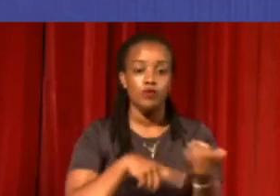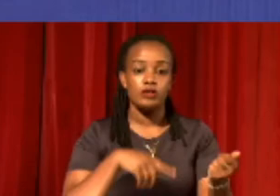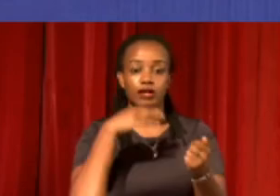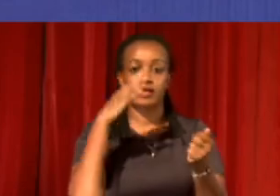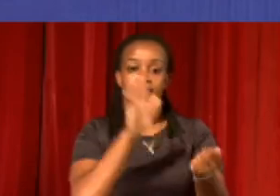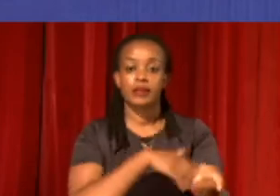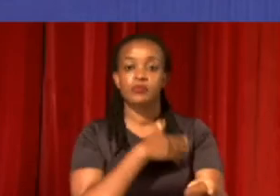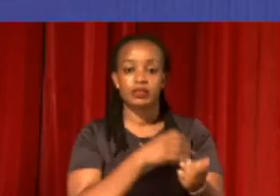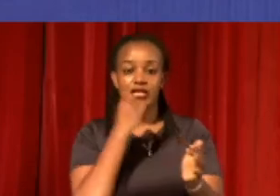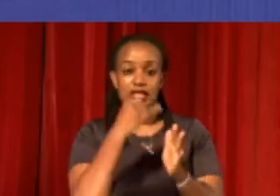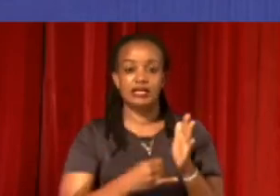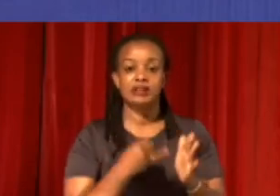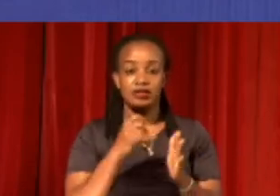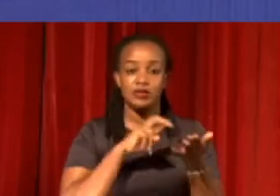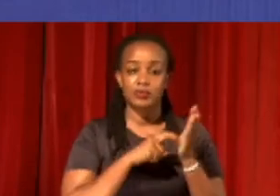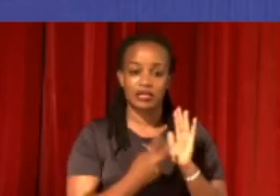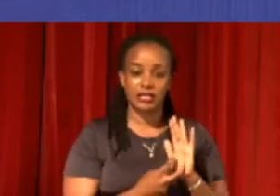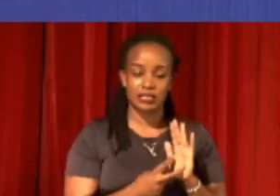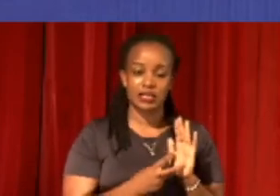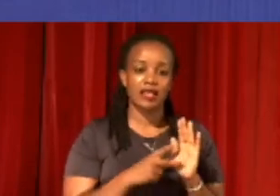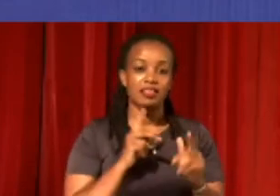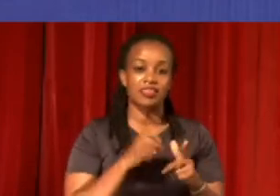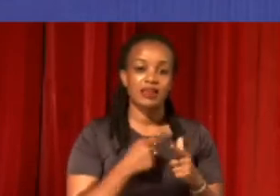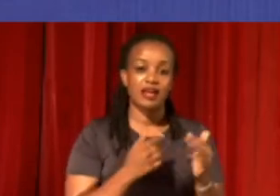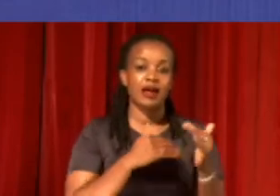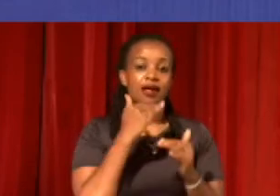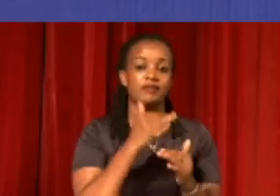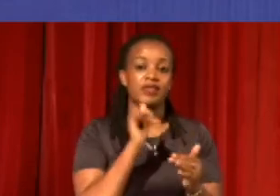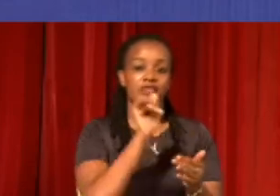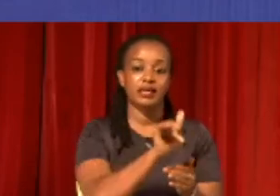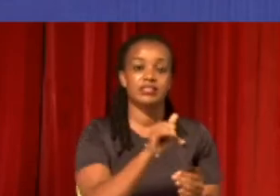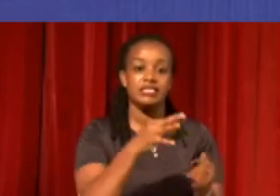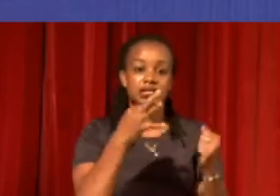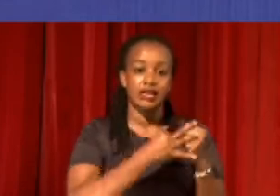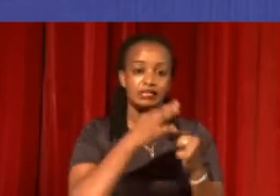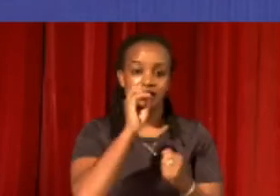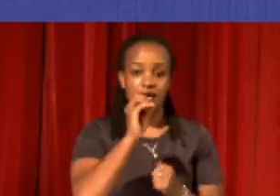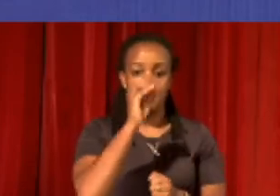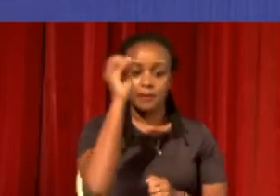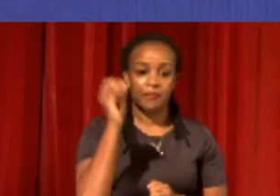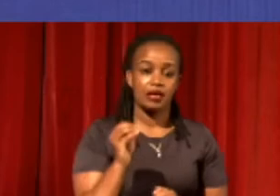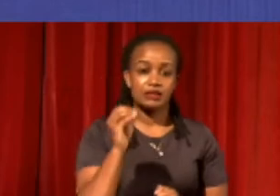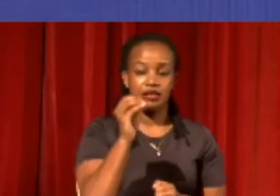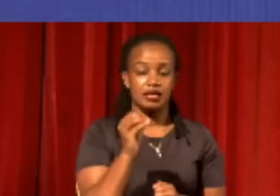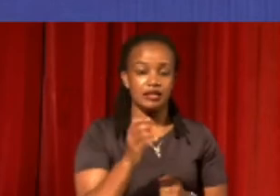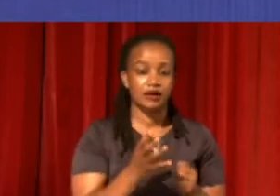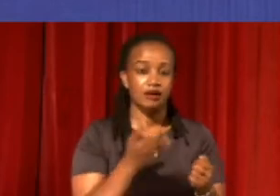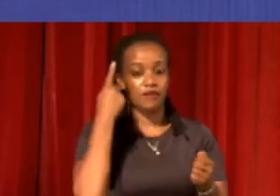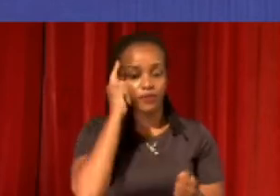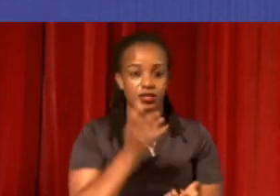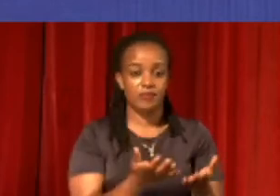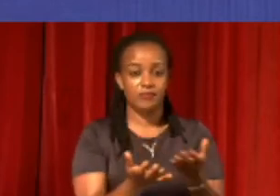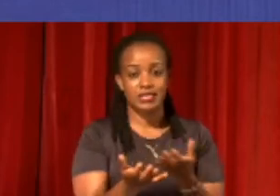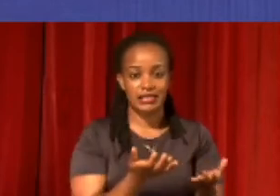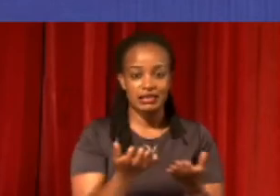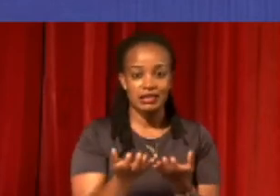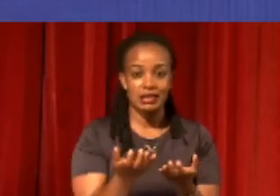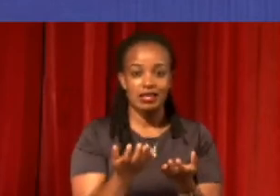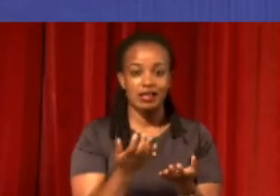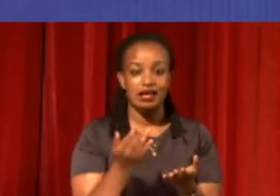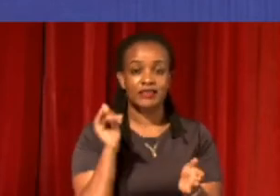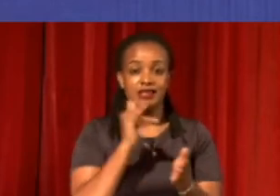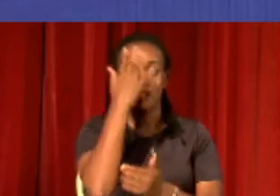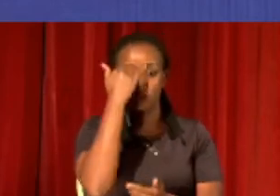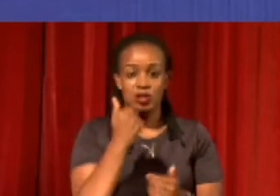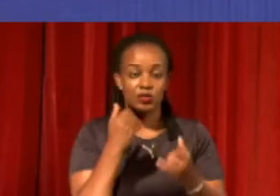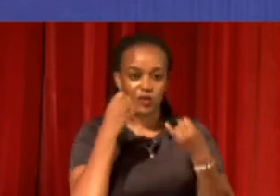industry needs after that is the 80% that they do not understand, which is the 80% of the music business. But the business. And that's why we are trying now to turn